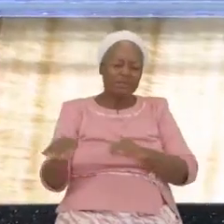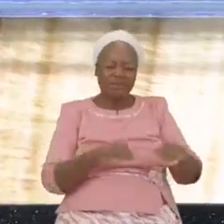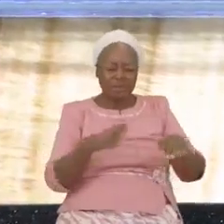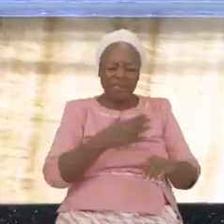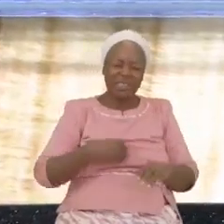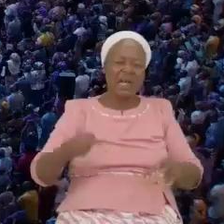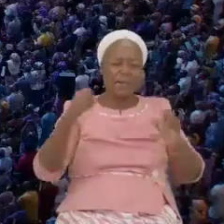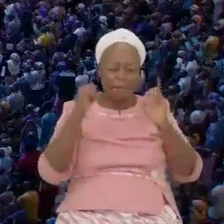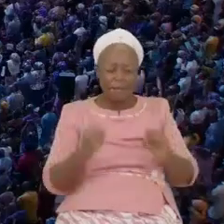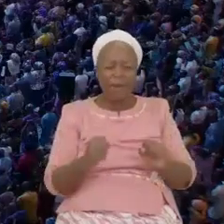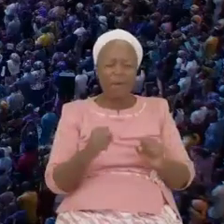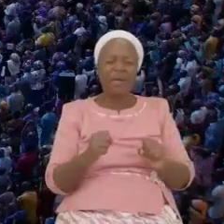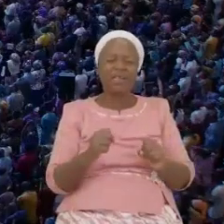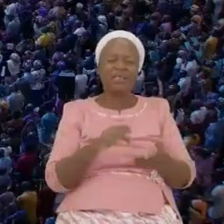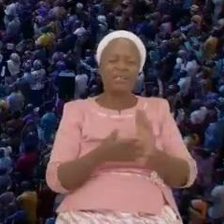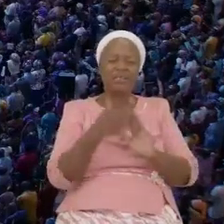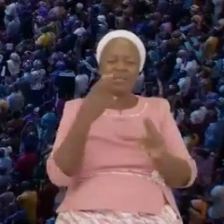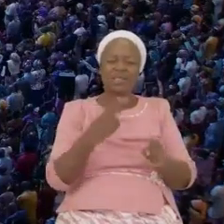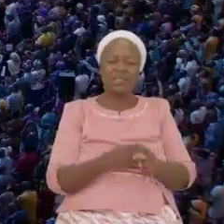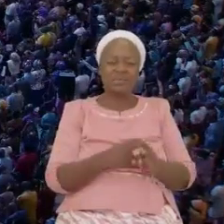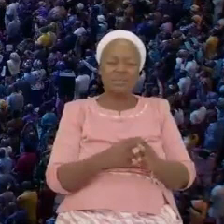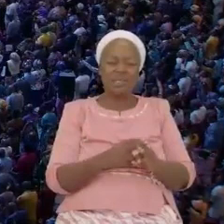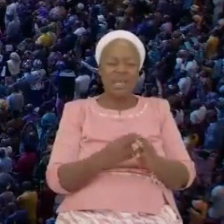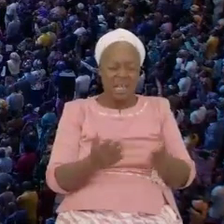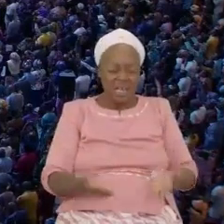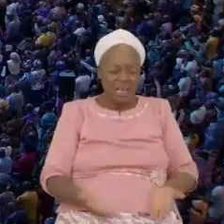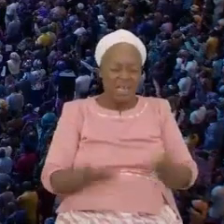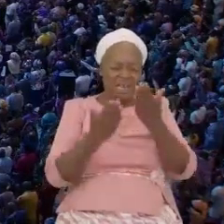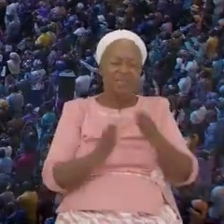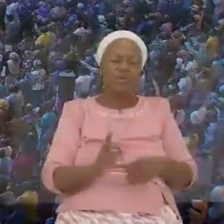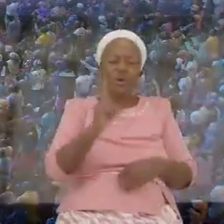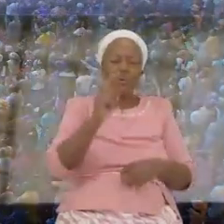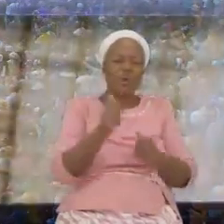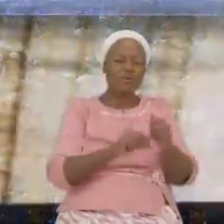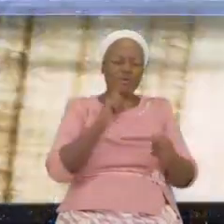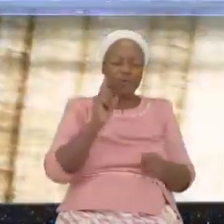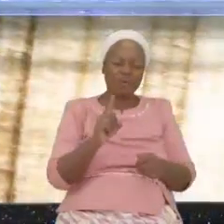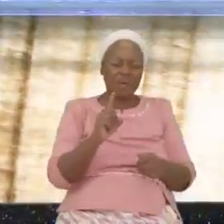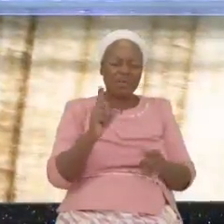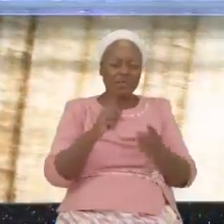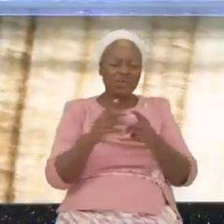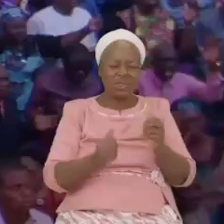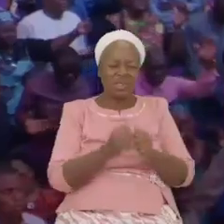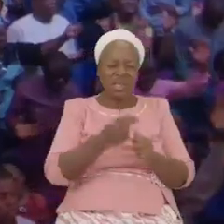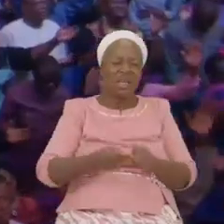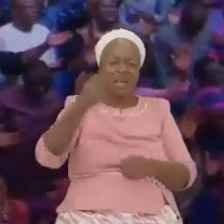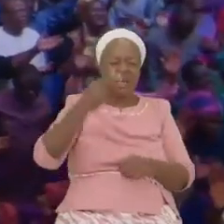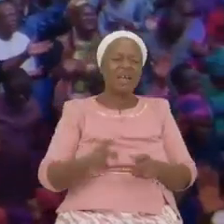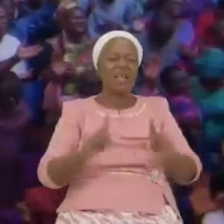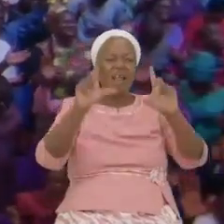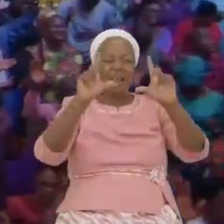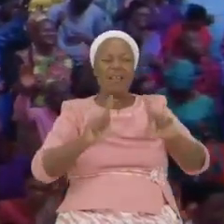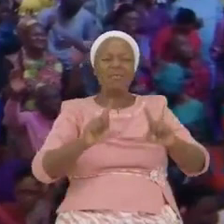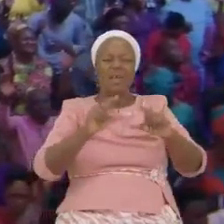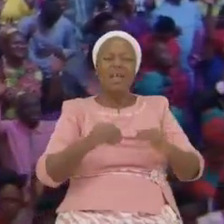performance, and power. Lift up everyone to a higher level,